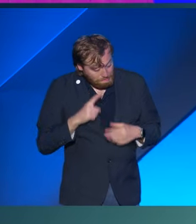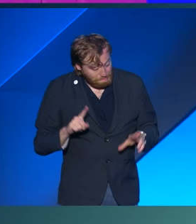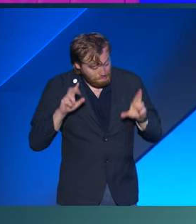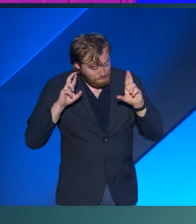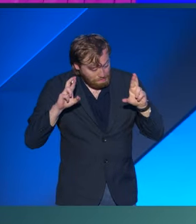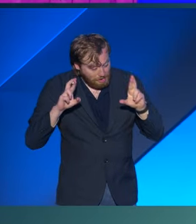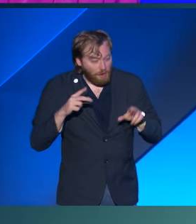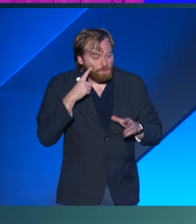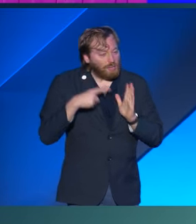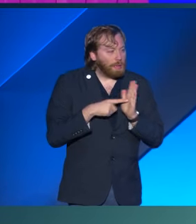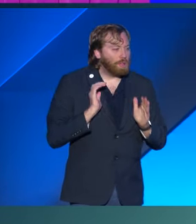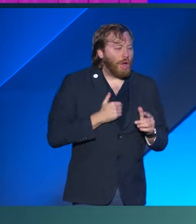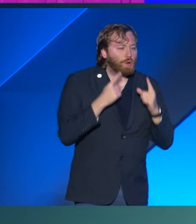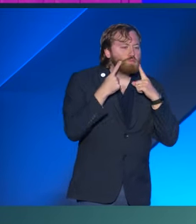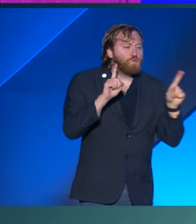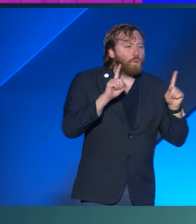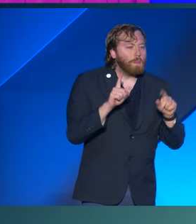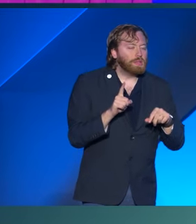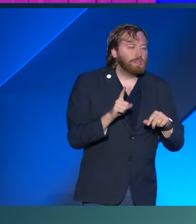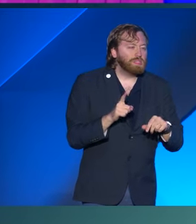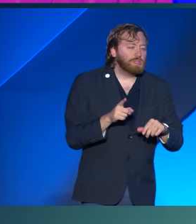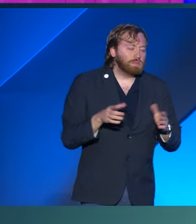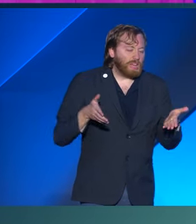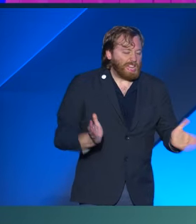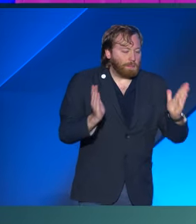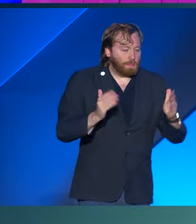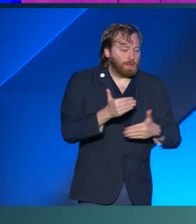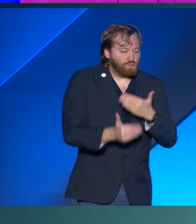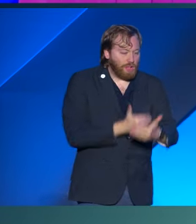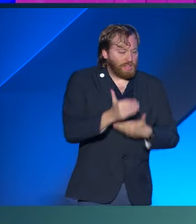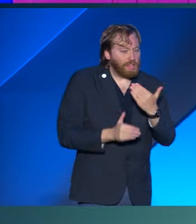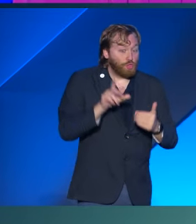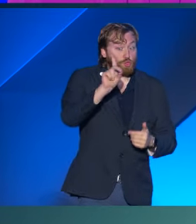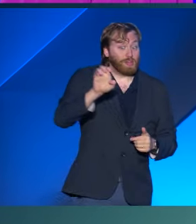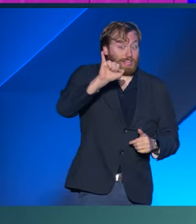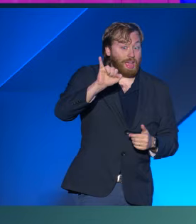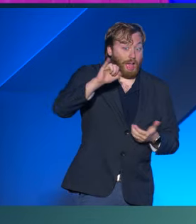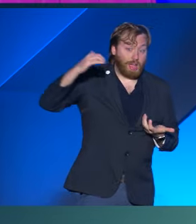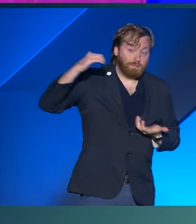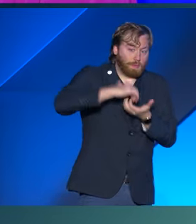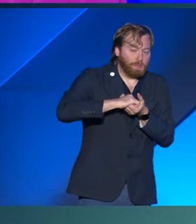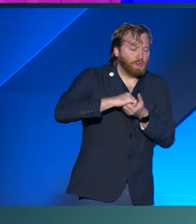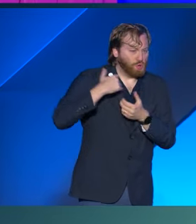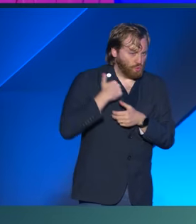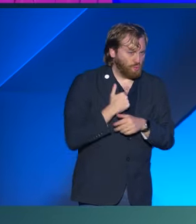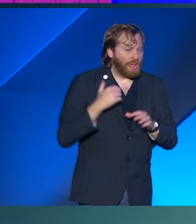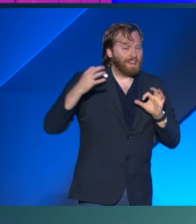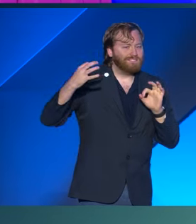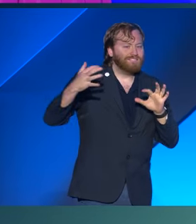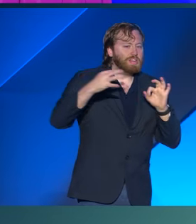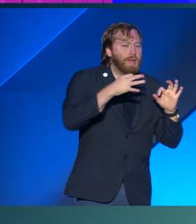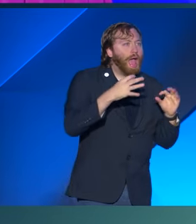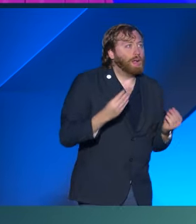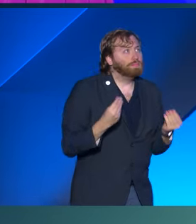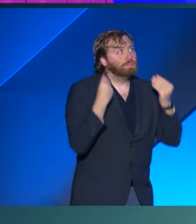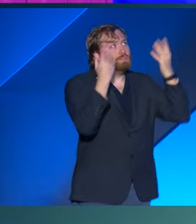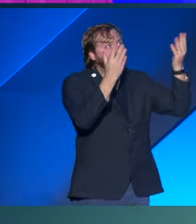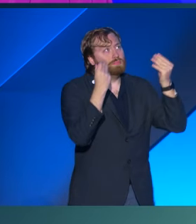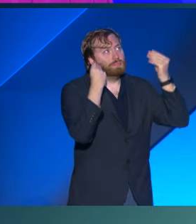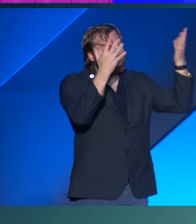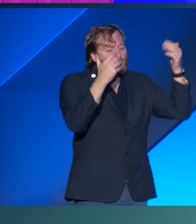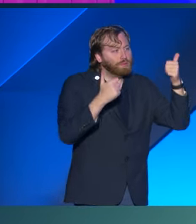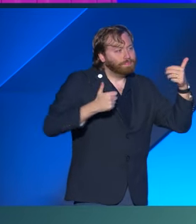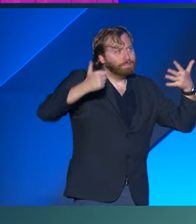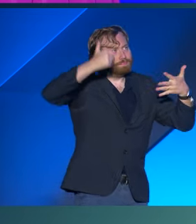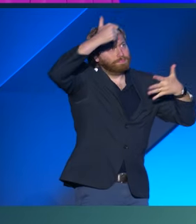performance enablement process through a DEIB partnership, we incorporated upward feedback through a pilot program in order to ensure